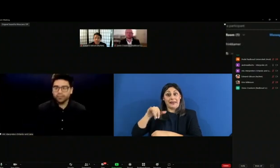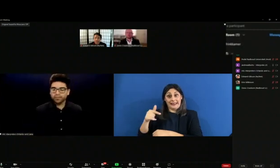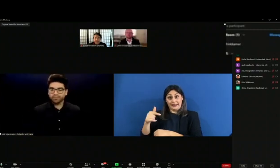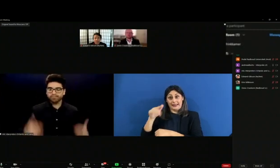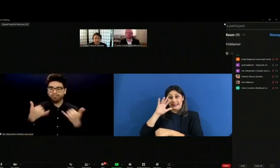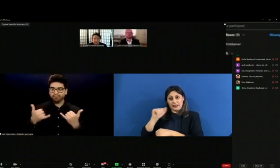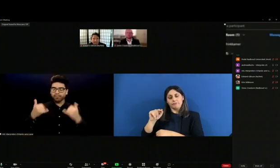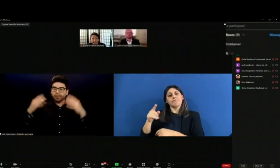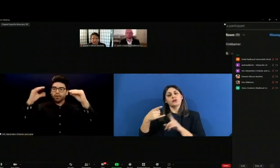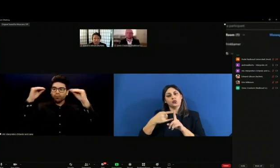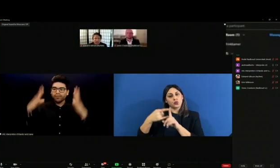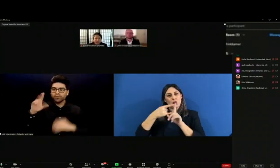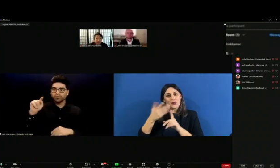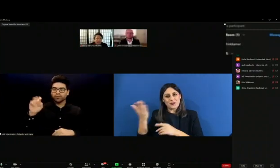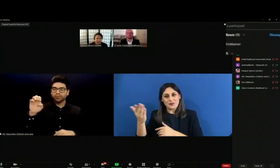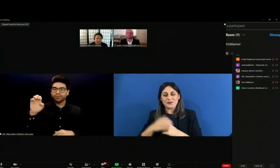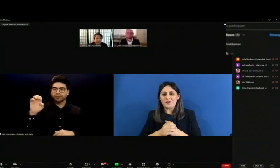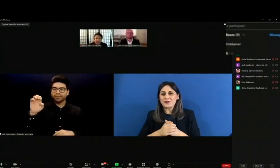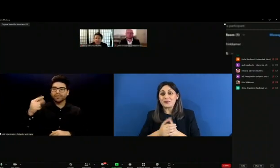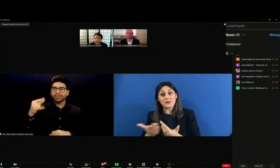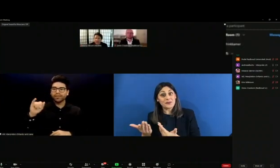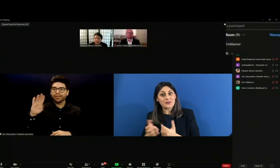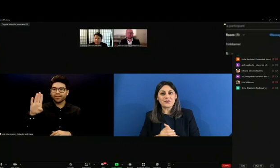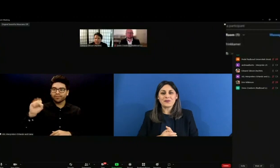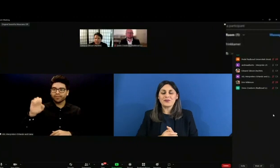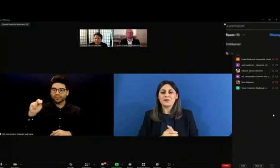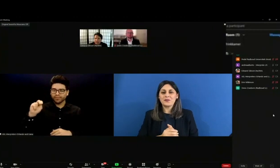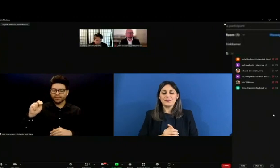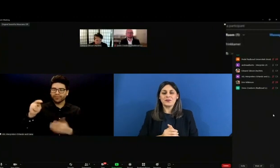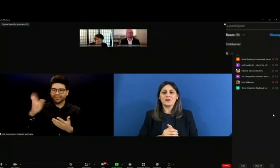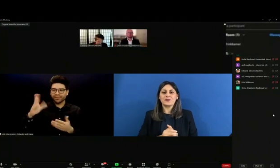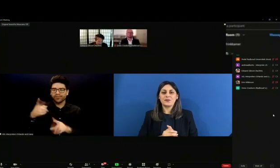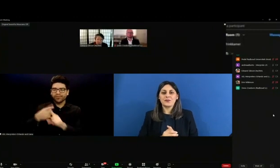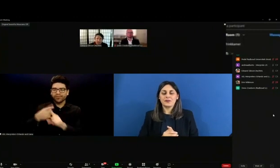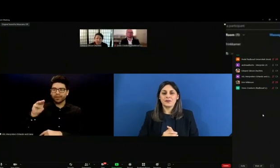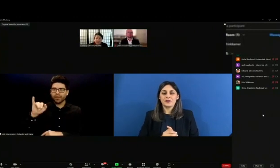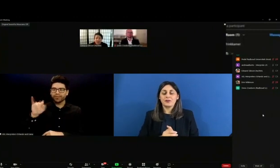is joining us via Zoom. The floor is yours.